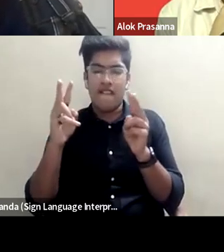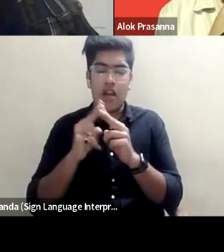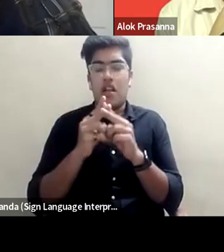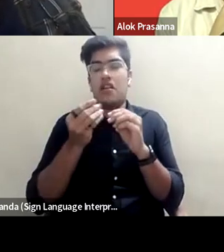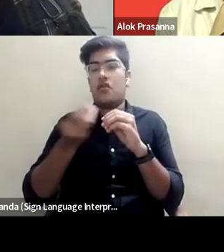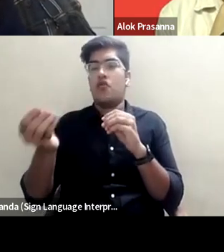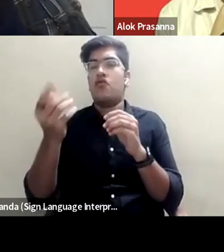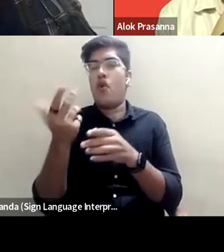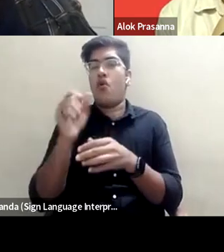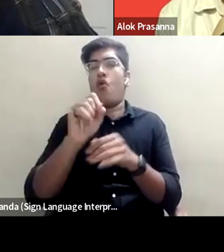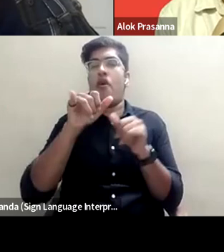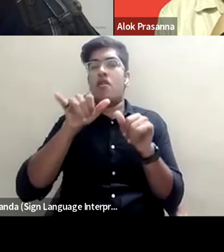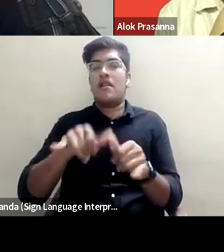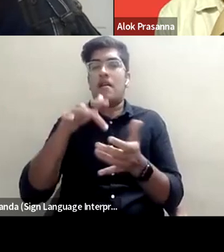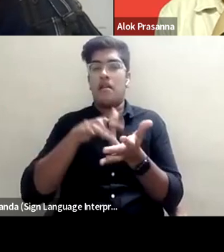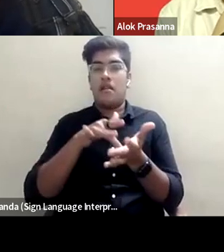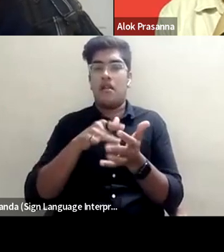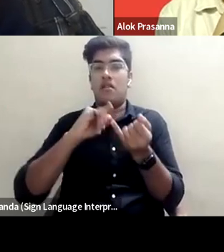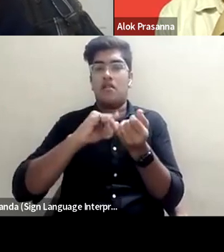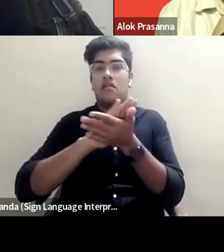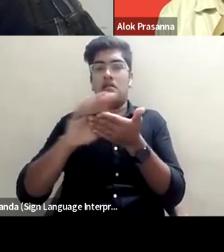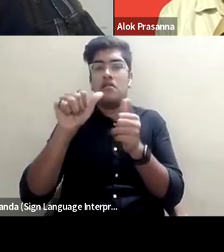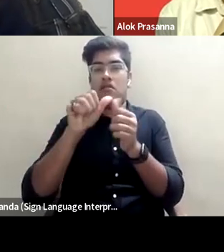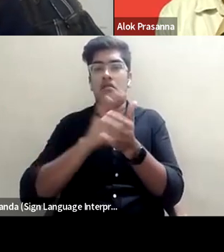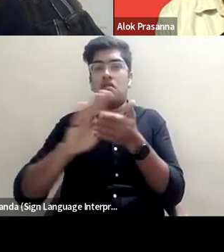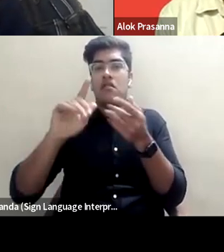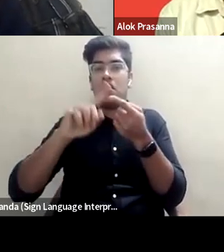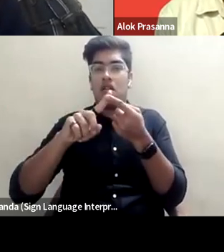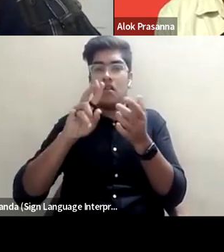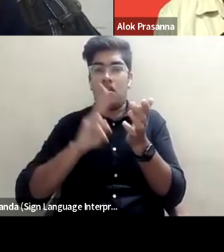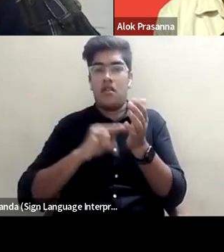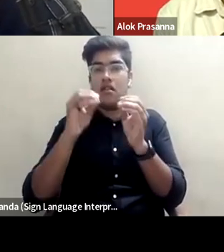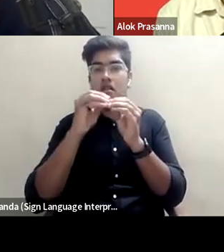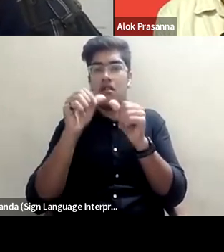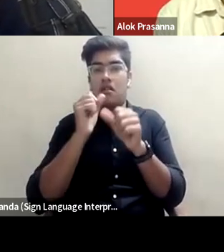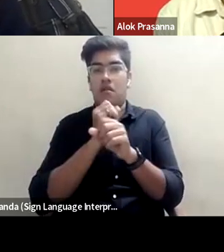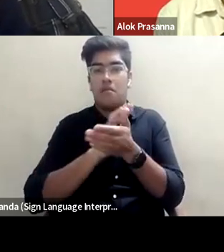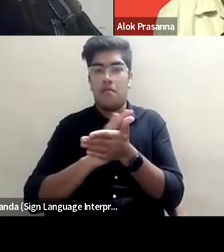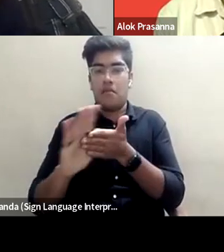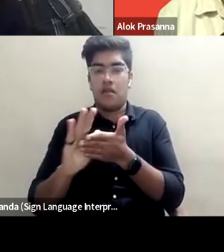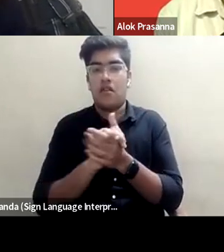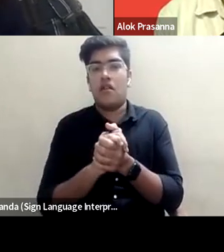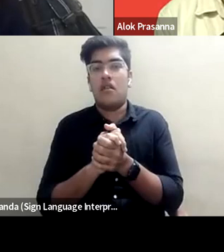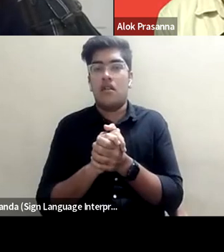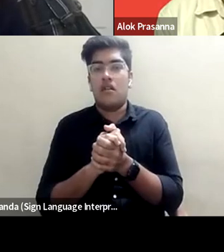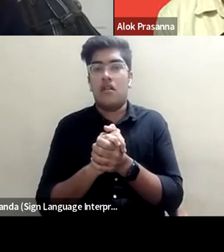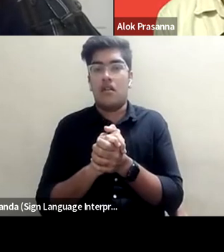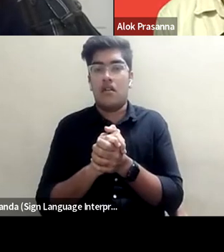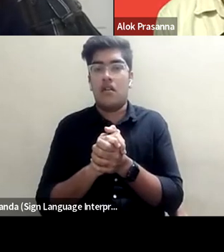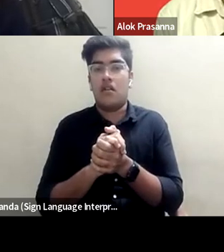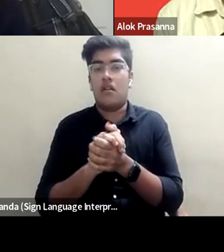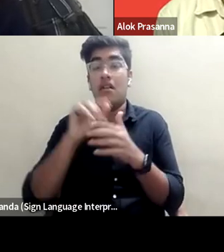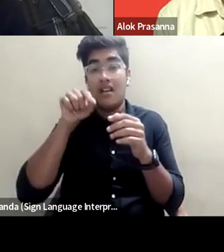live, Shaheen Bagh. Now, preamble. Preamble has some